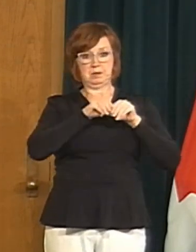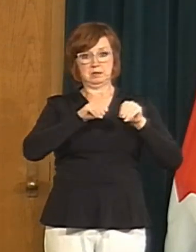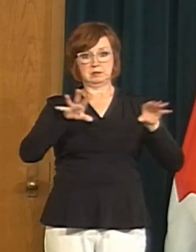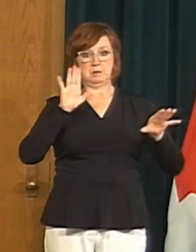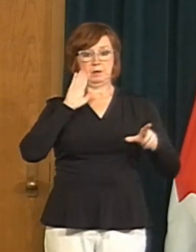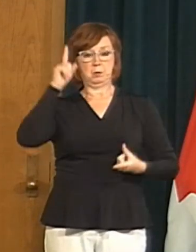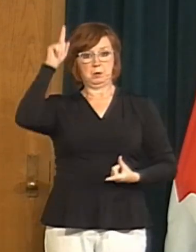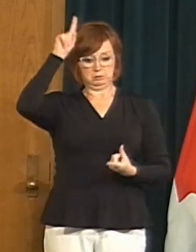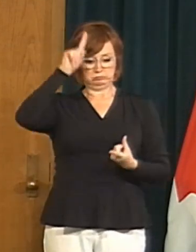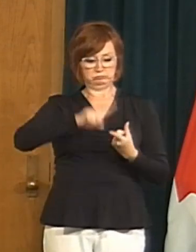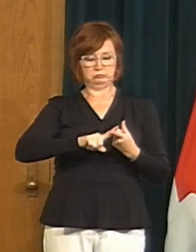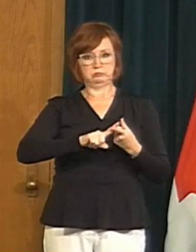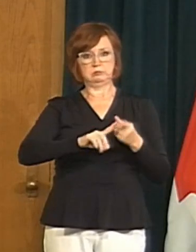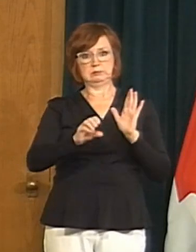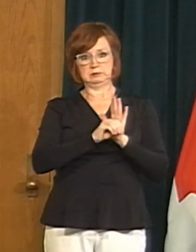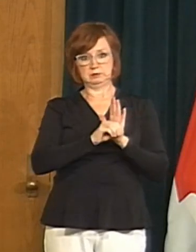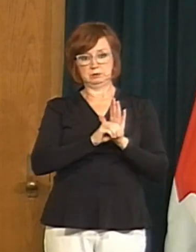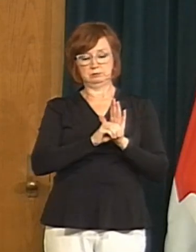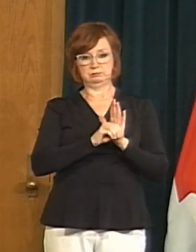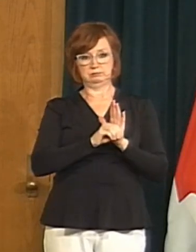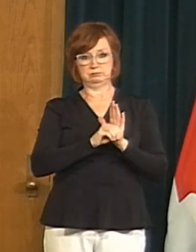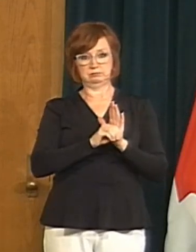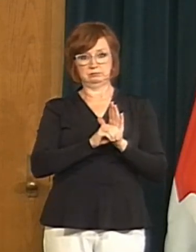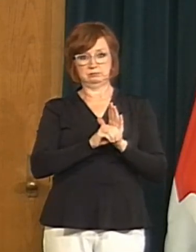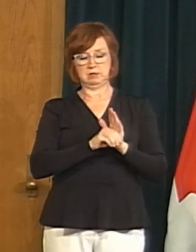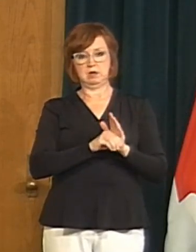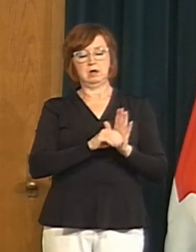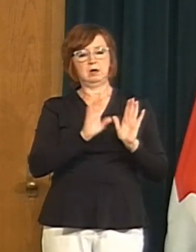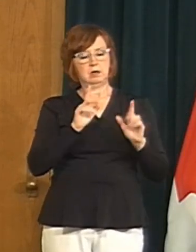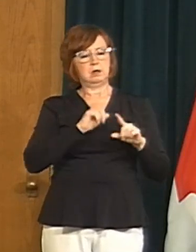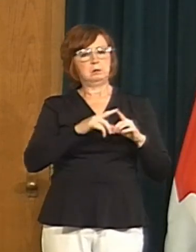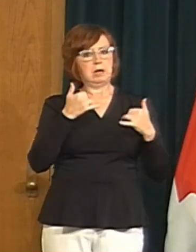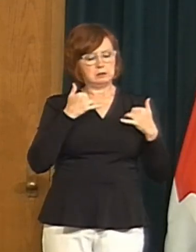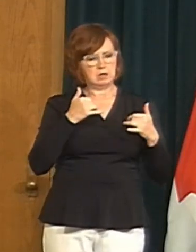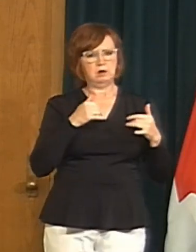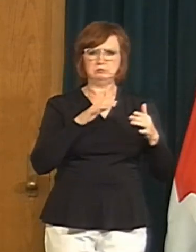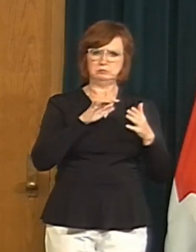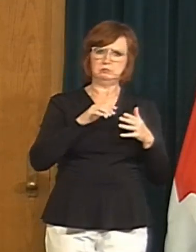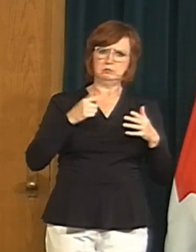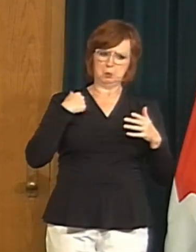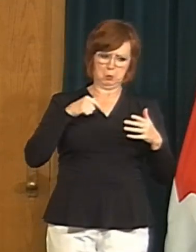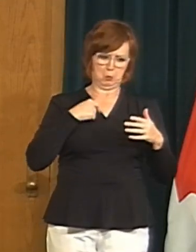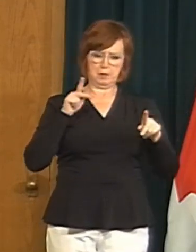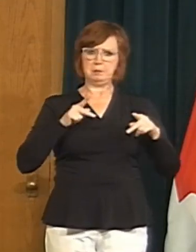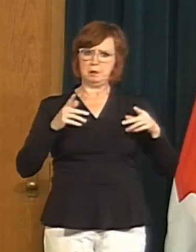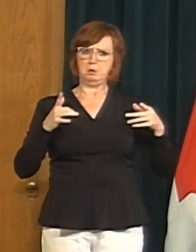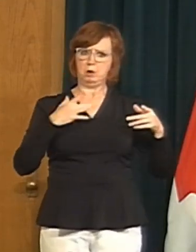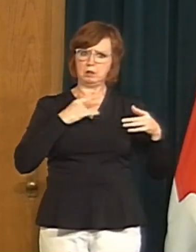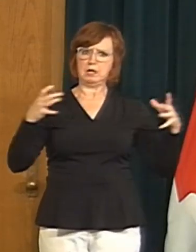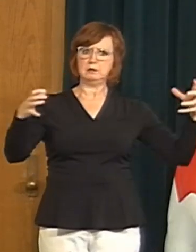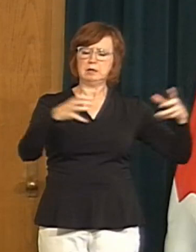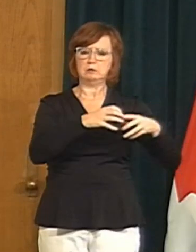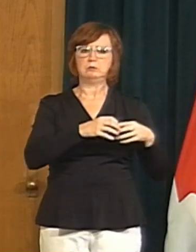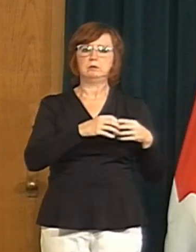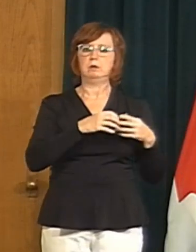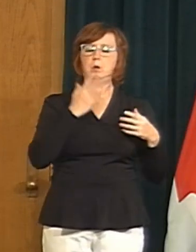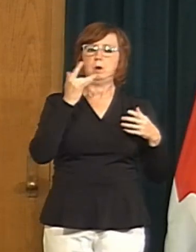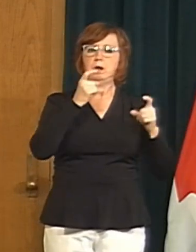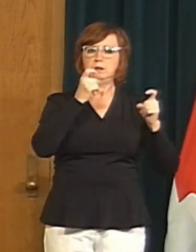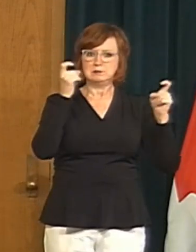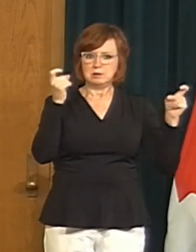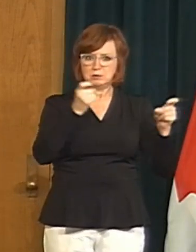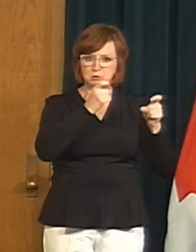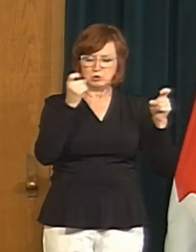that, as human beings, we always do. We get together when there's joy or sadness. And as the Premier mentioned, we have all had situations